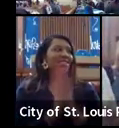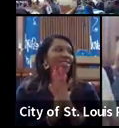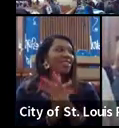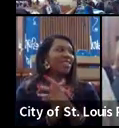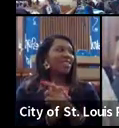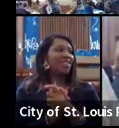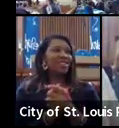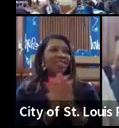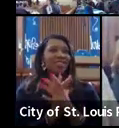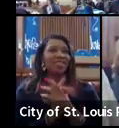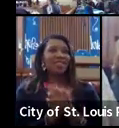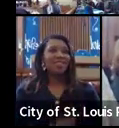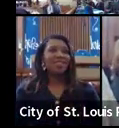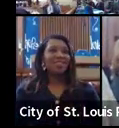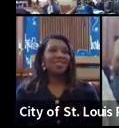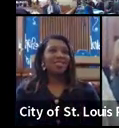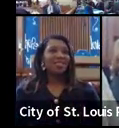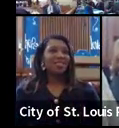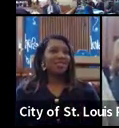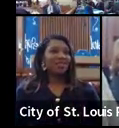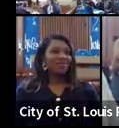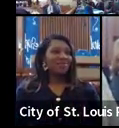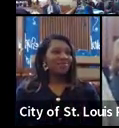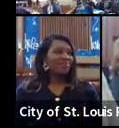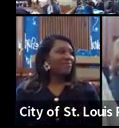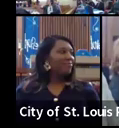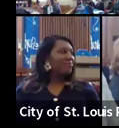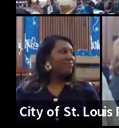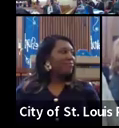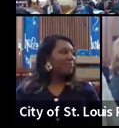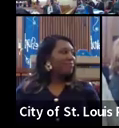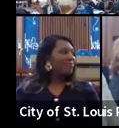Motion drafted on the wall, but we have a report.